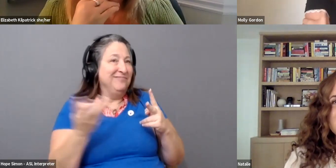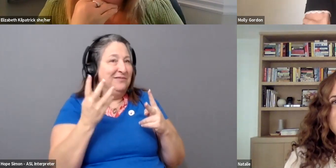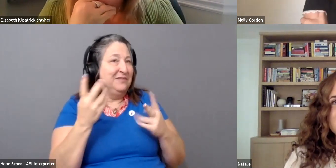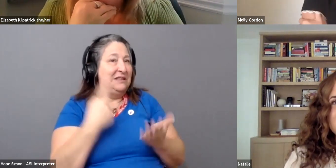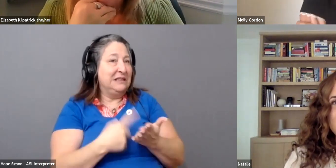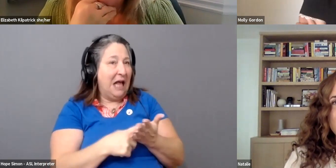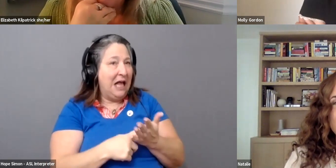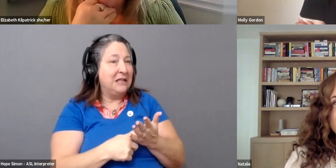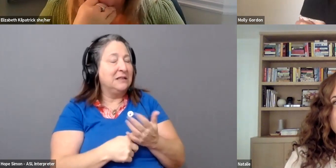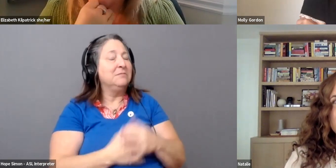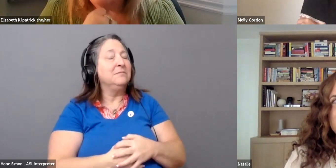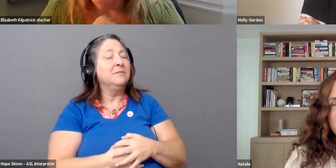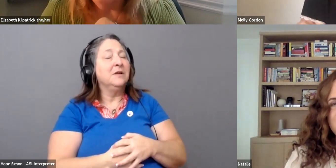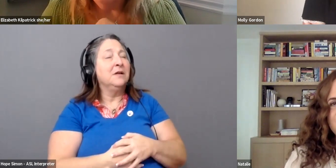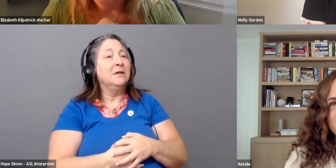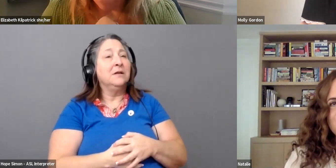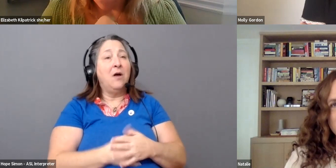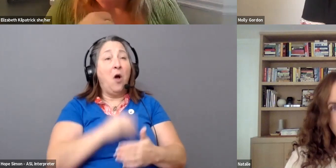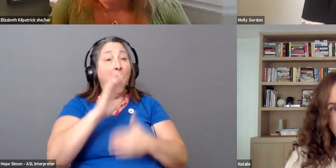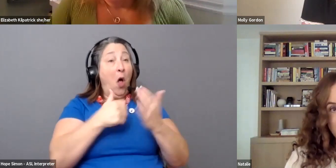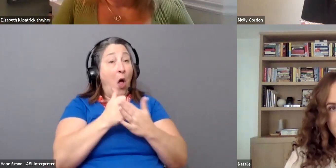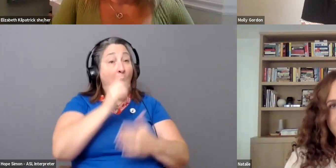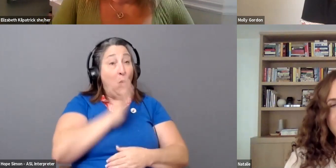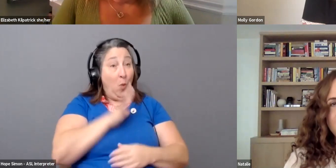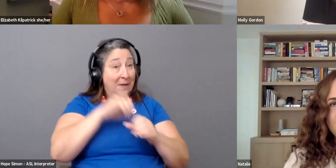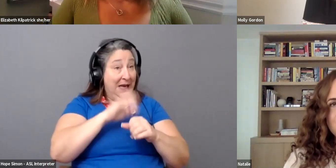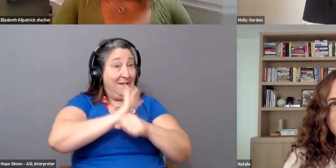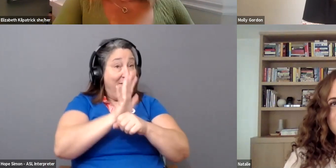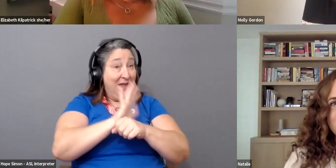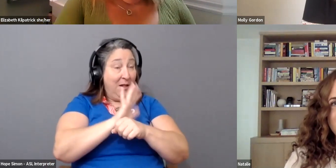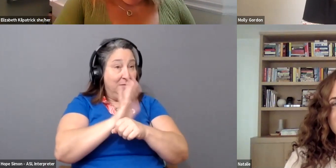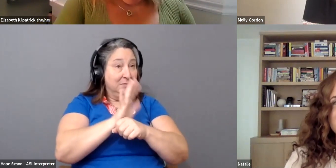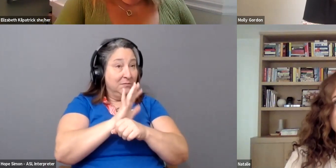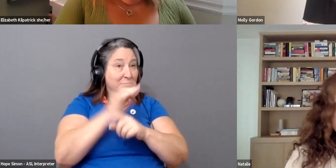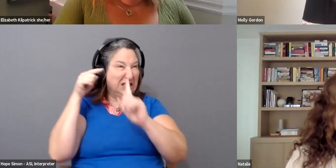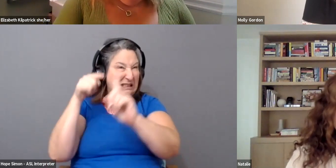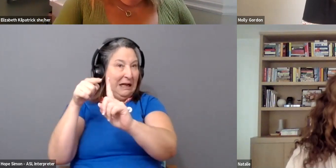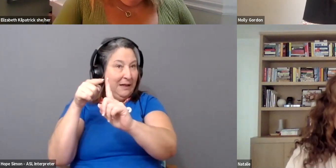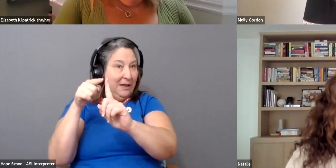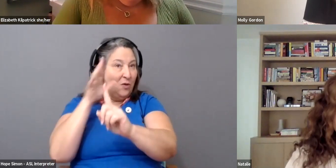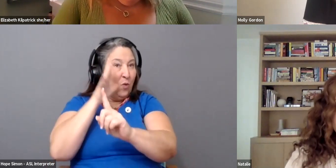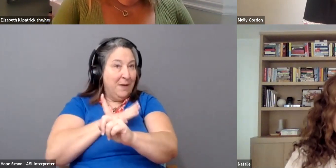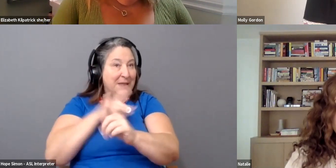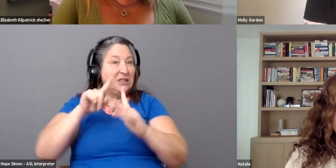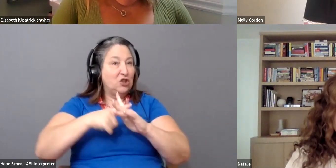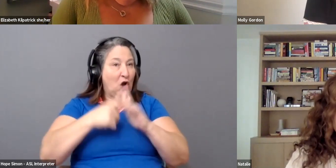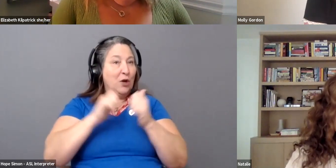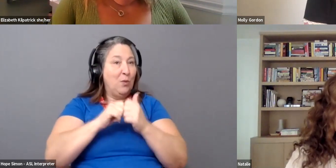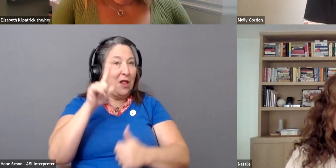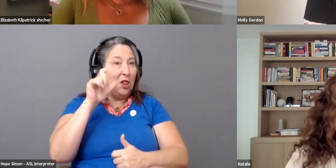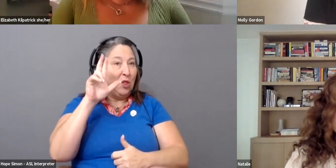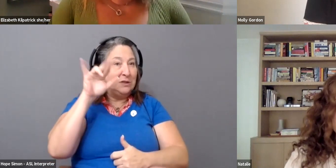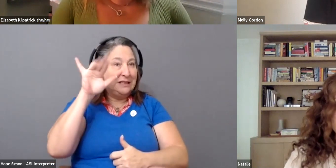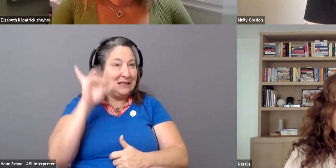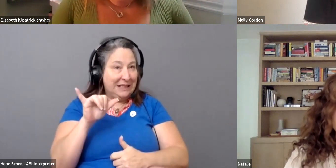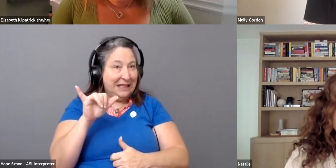is that I think all the women in the film particularly, and starting with Lucy and, you know,